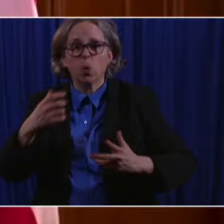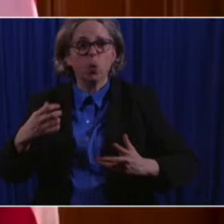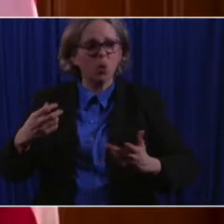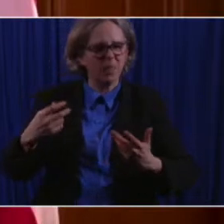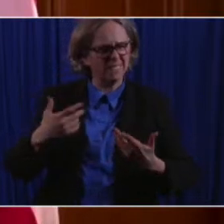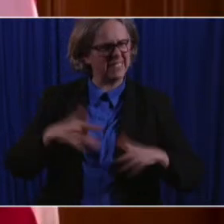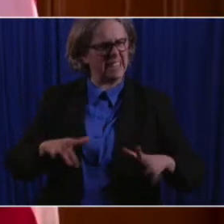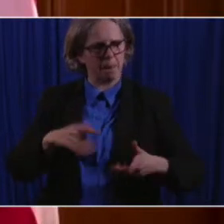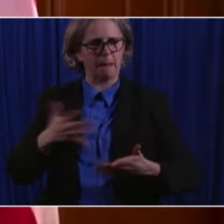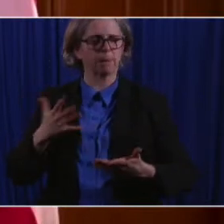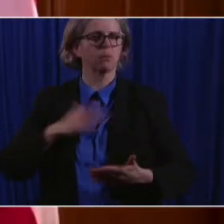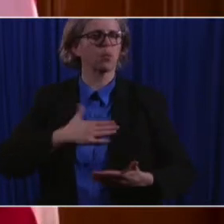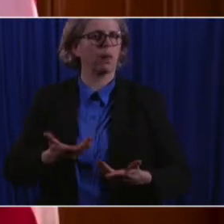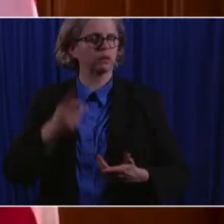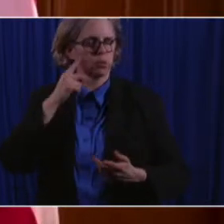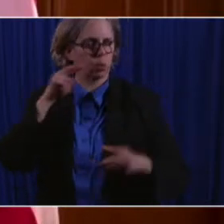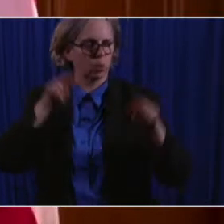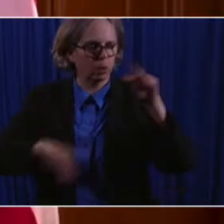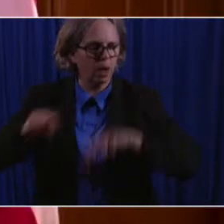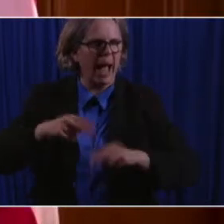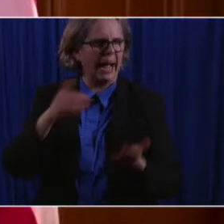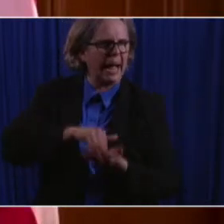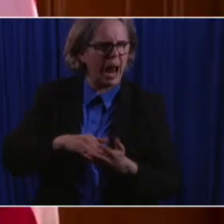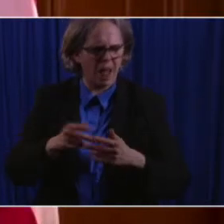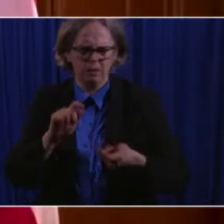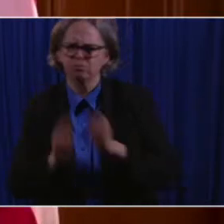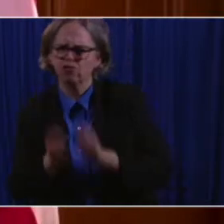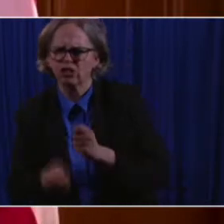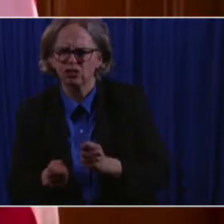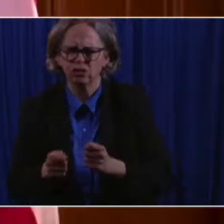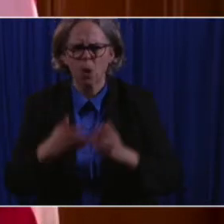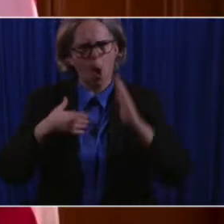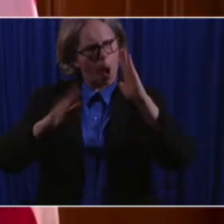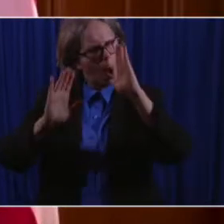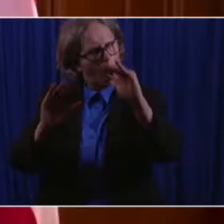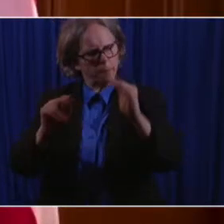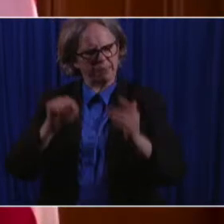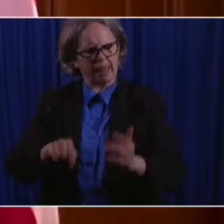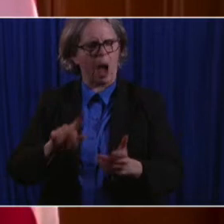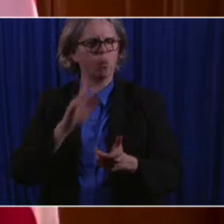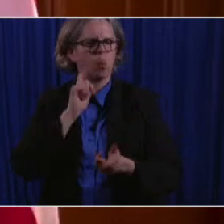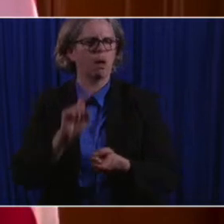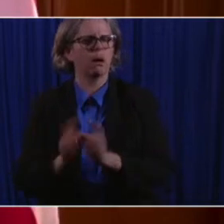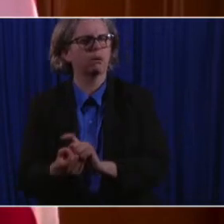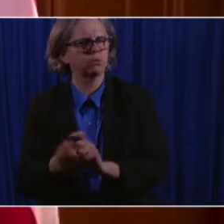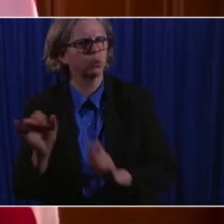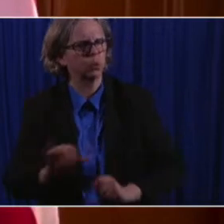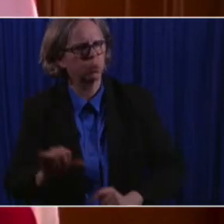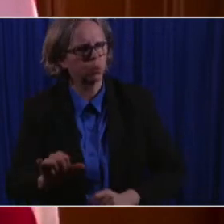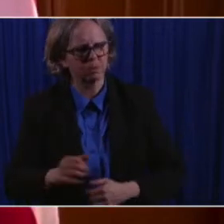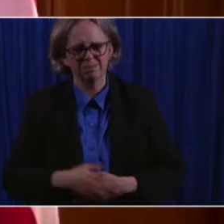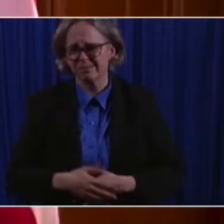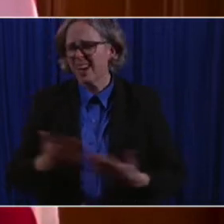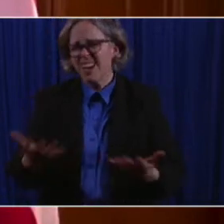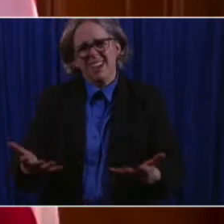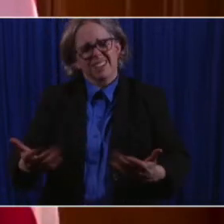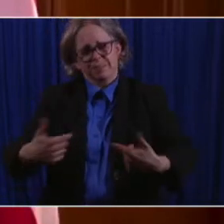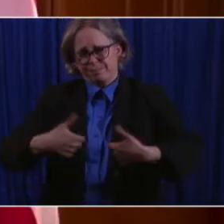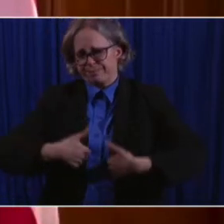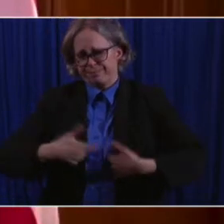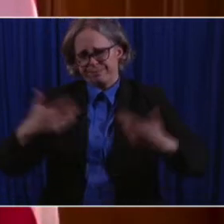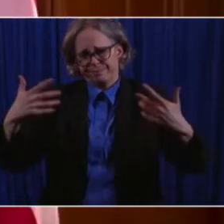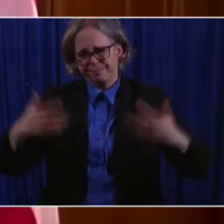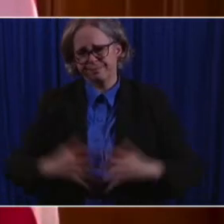understanding that, will take the appropriate action. But I just, I believe that we move